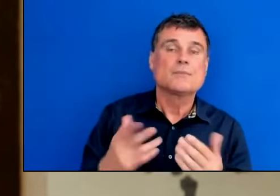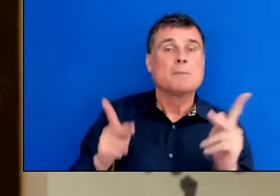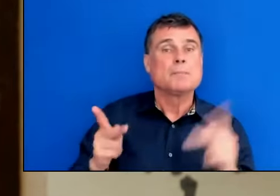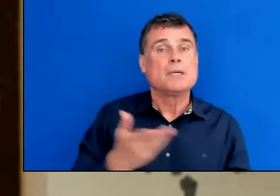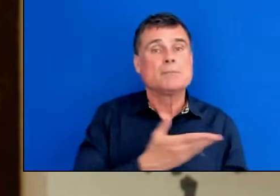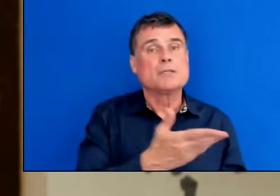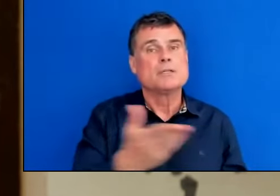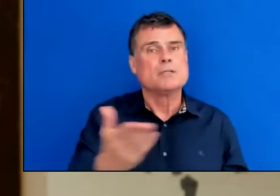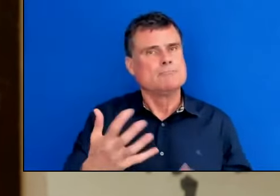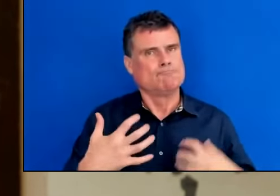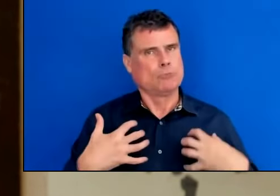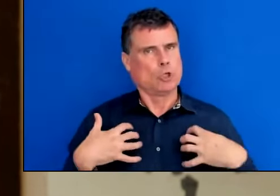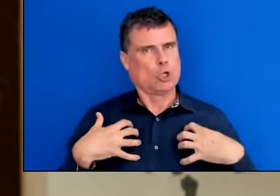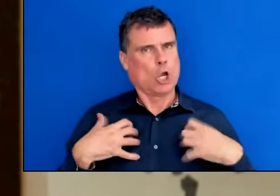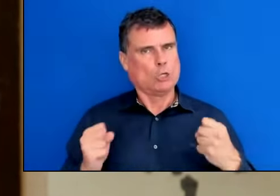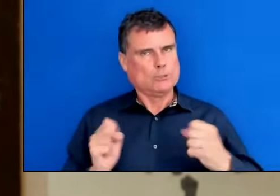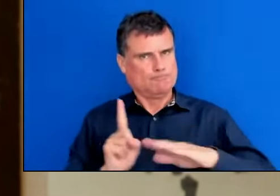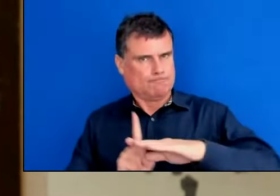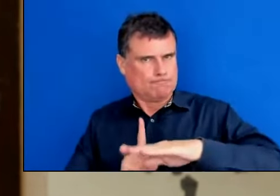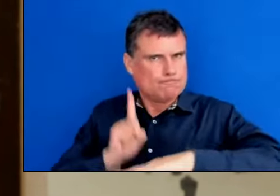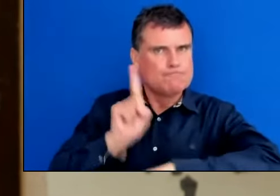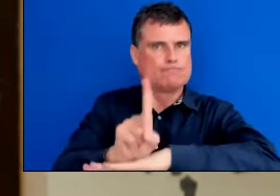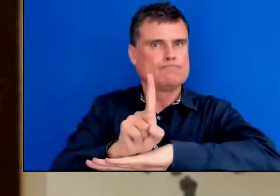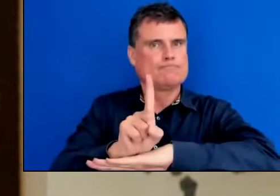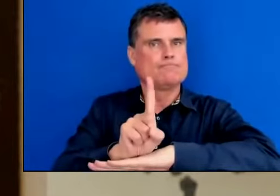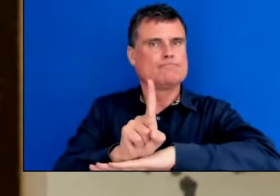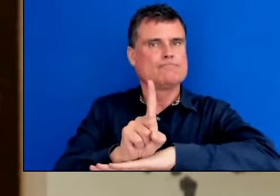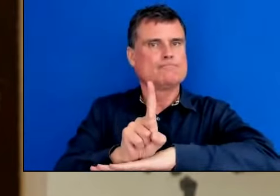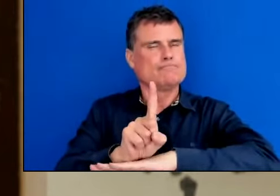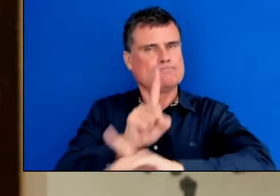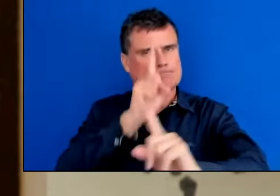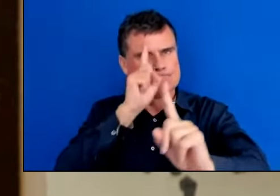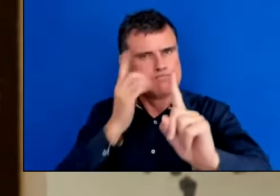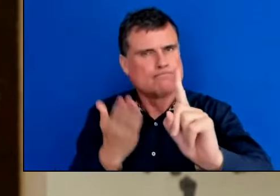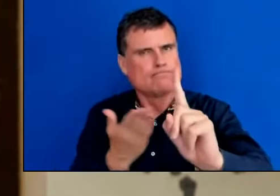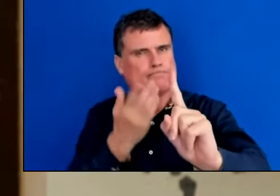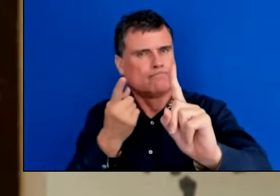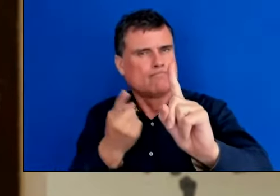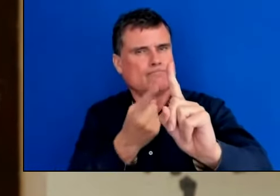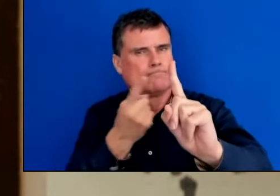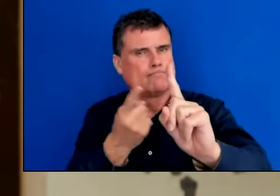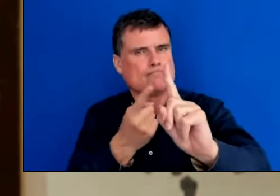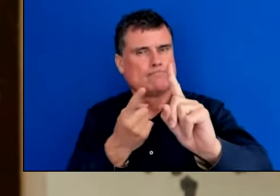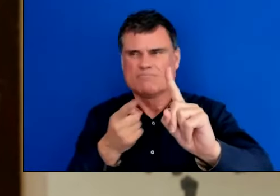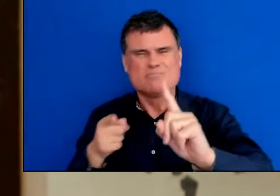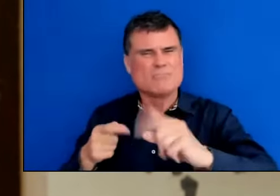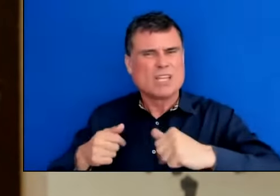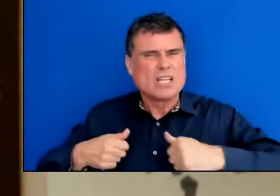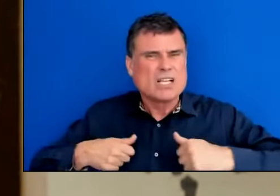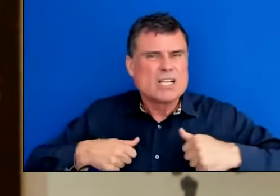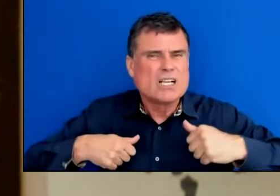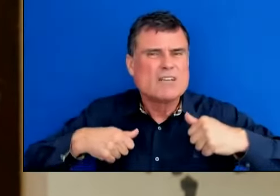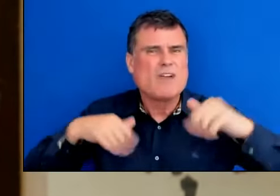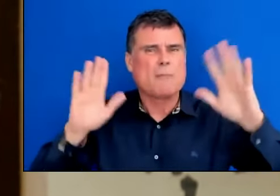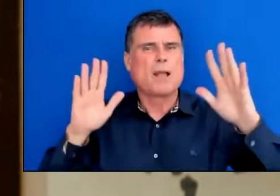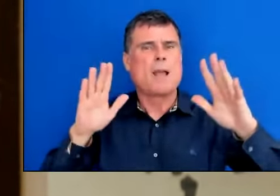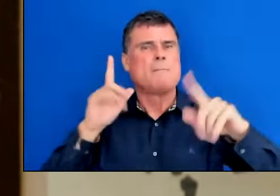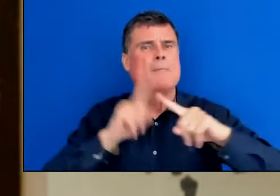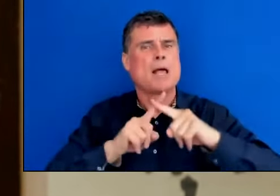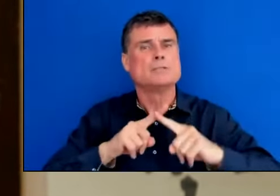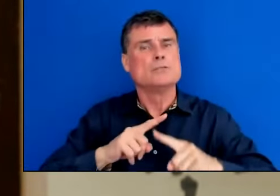thank them for their courage, their perseverance, sacrifices, and strength of